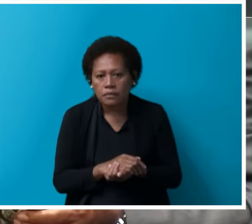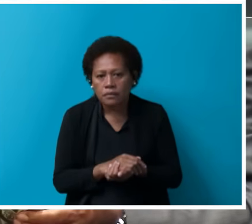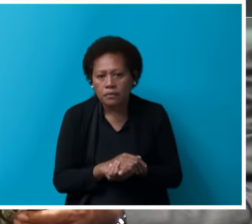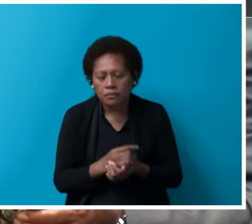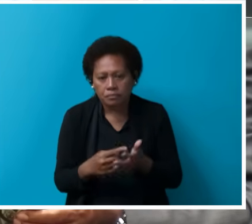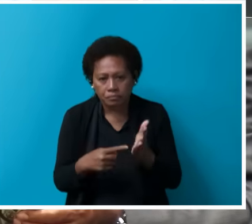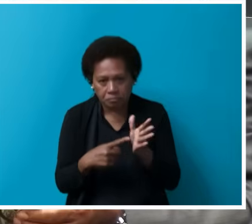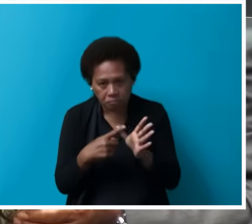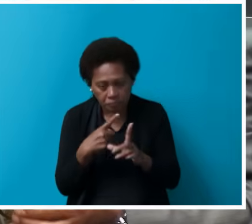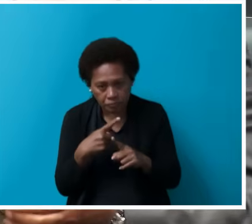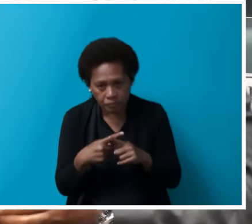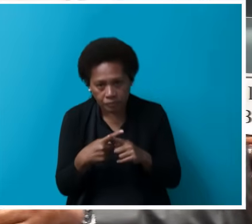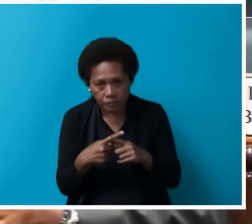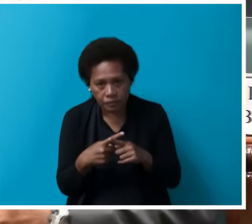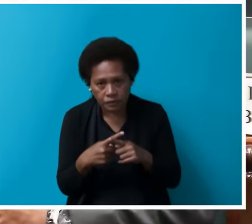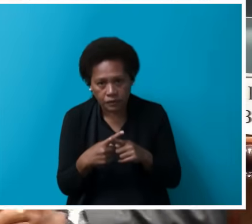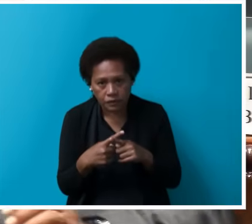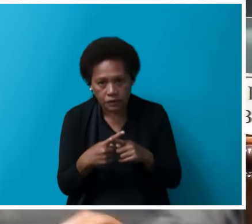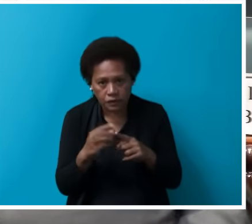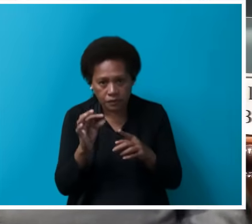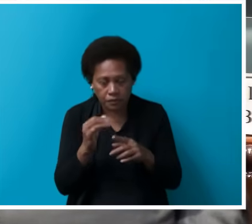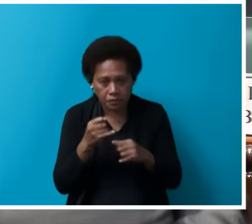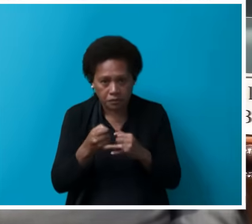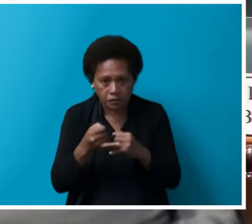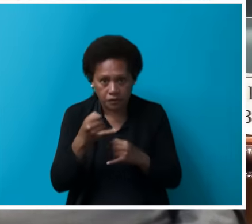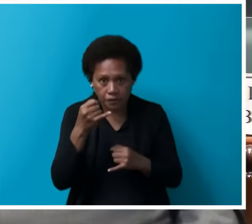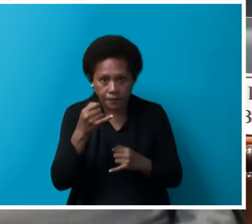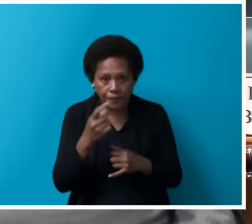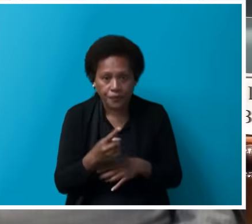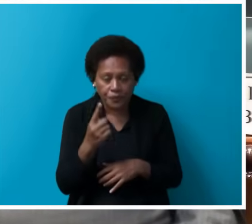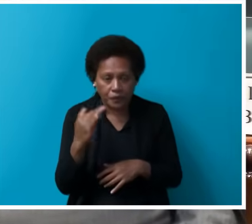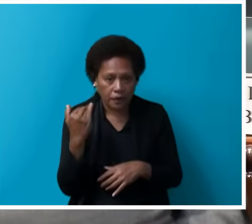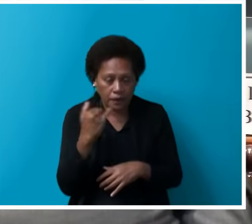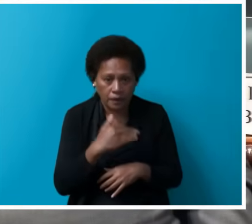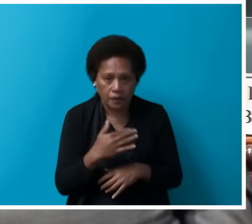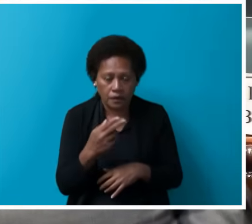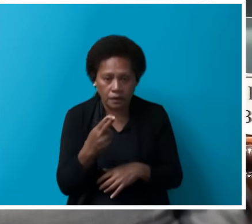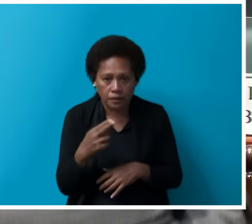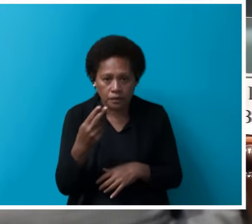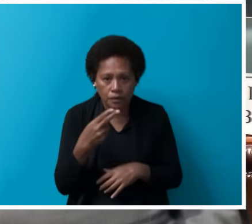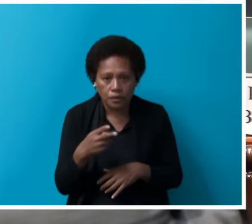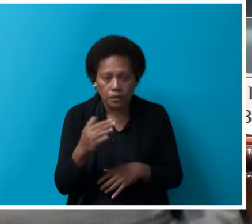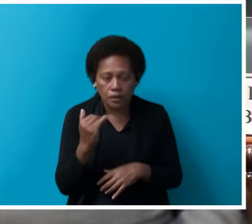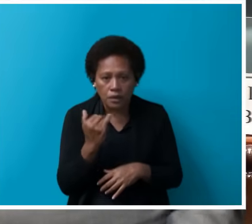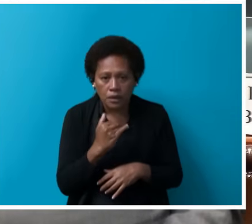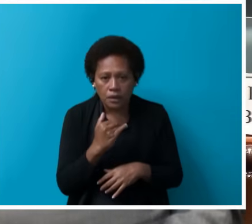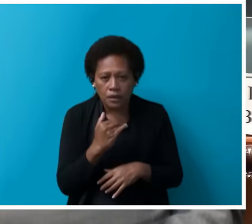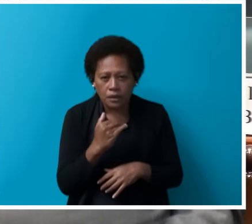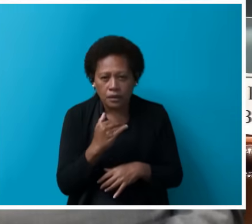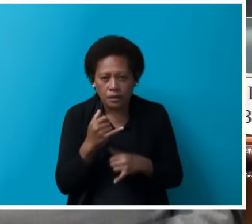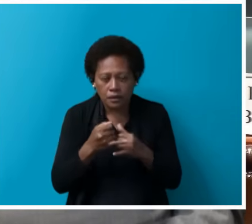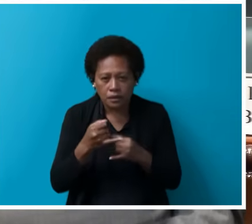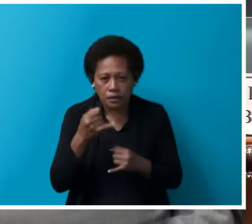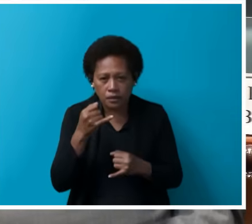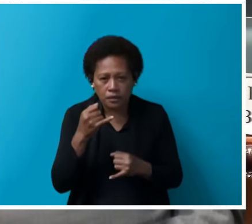have been, or would have increased by an estimated 180 to 200 million, and this is solely due to economic